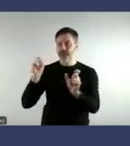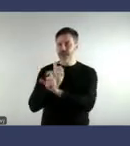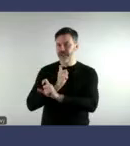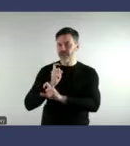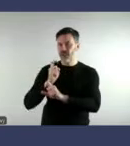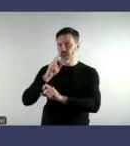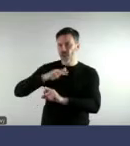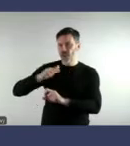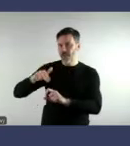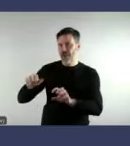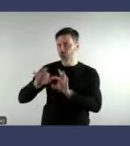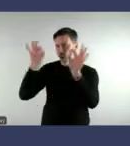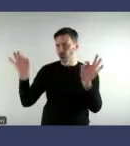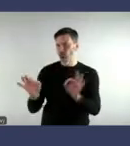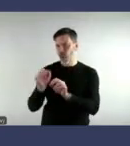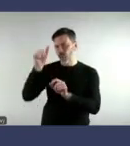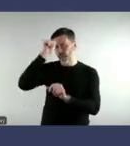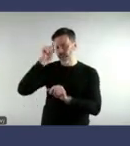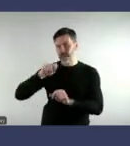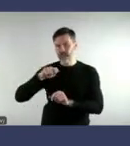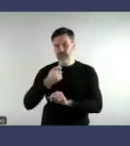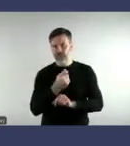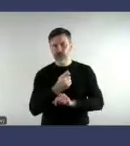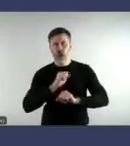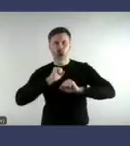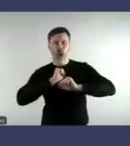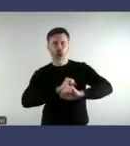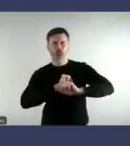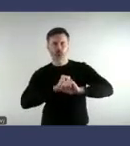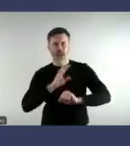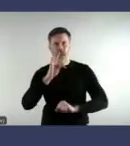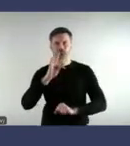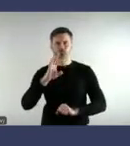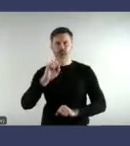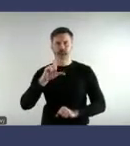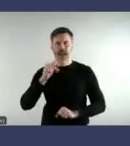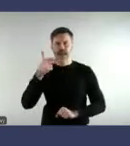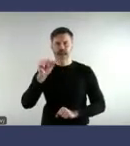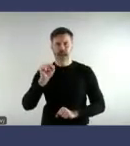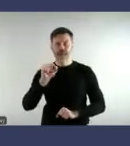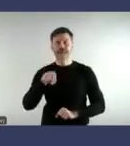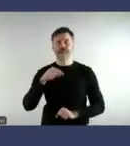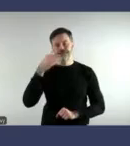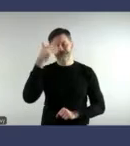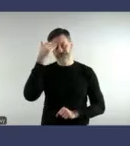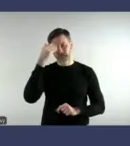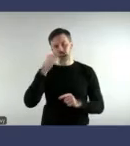place in Norway for years, which is generally referred total defense.